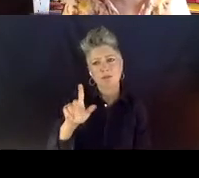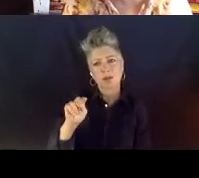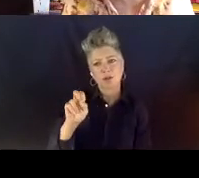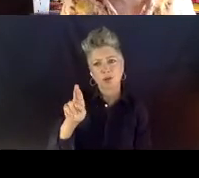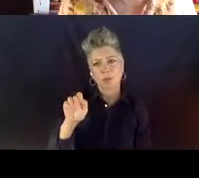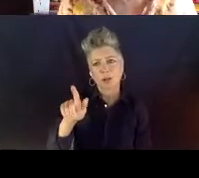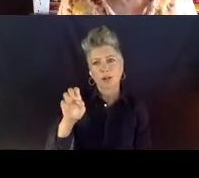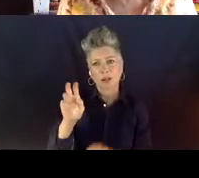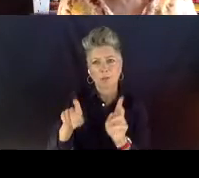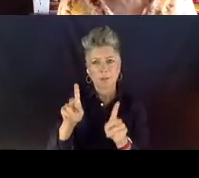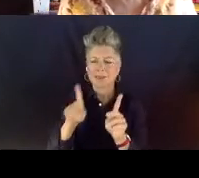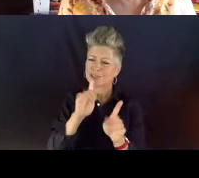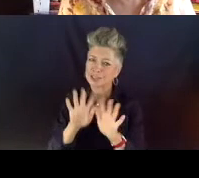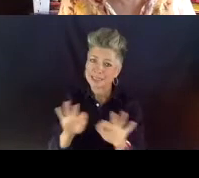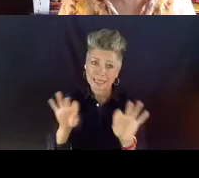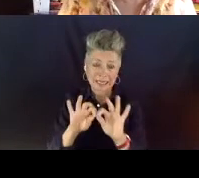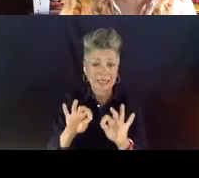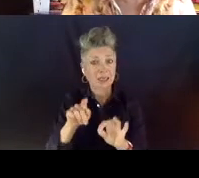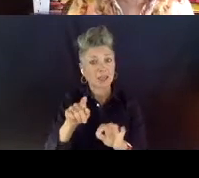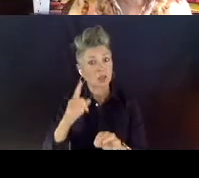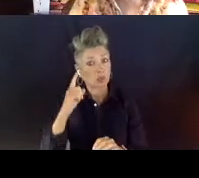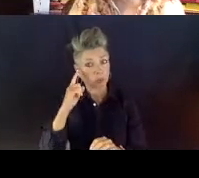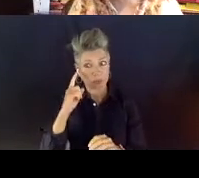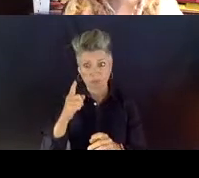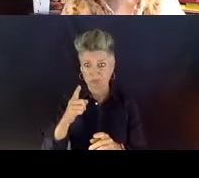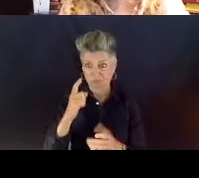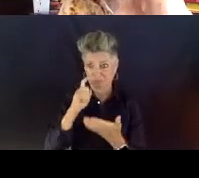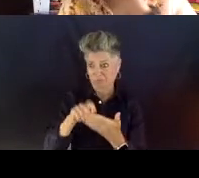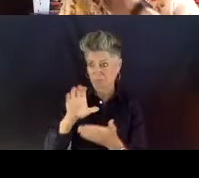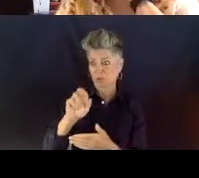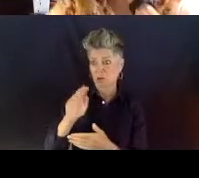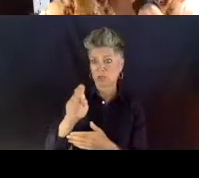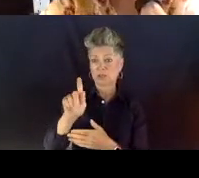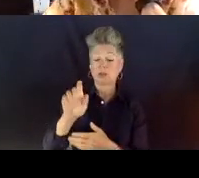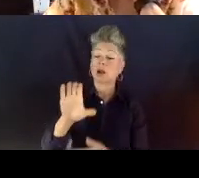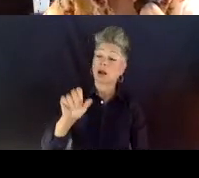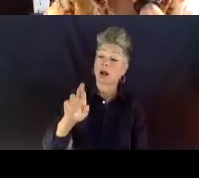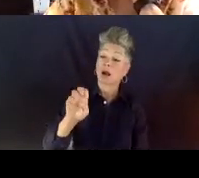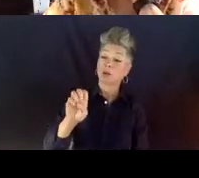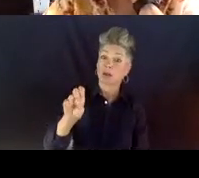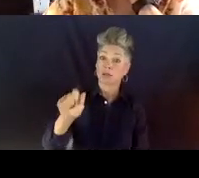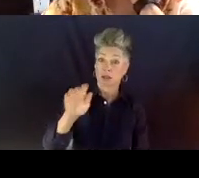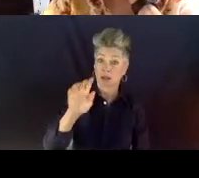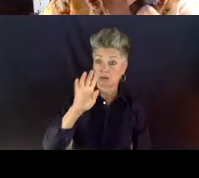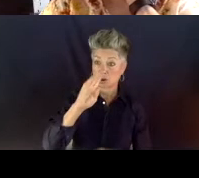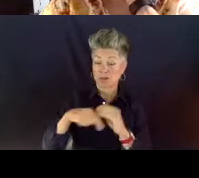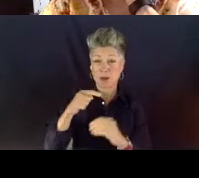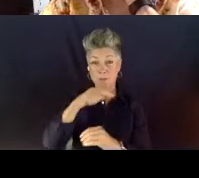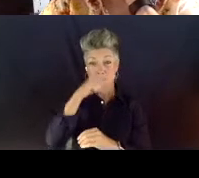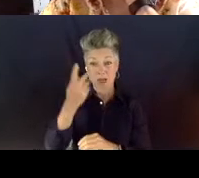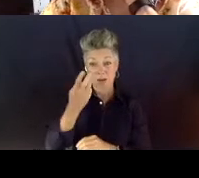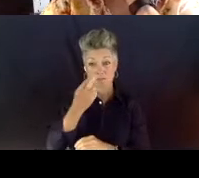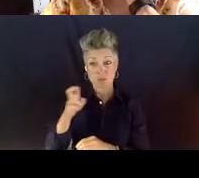the crashes happen in the Black and brown neighborhoods. And this is a general